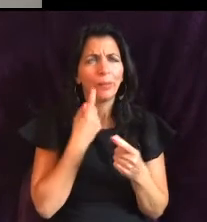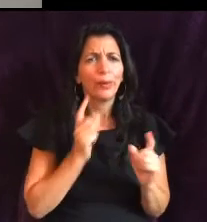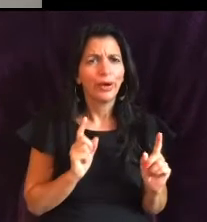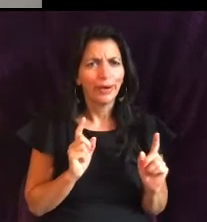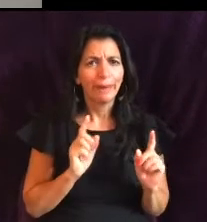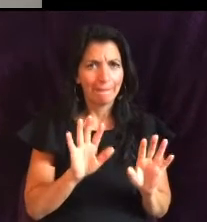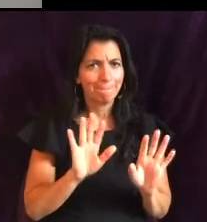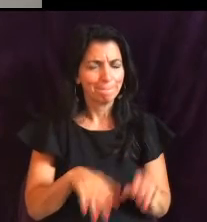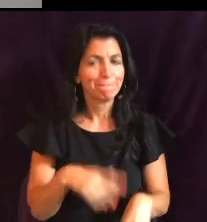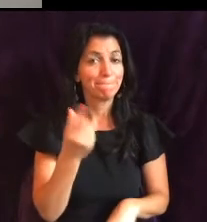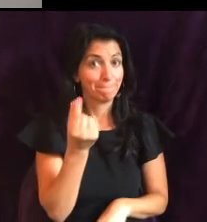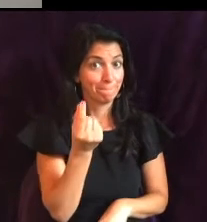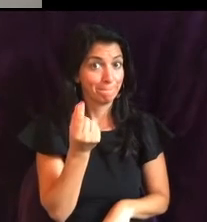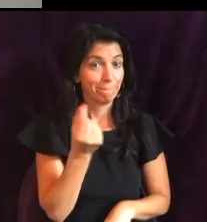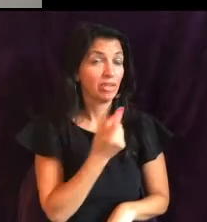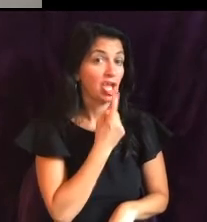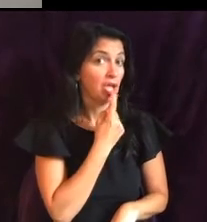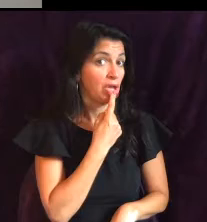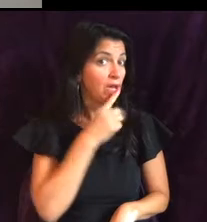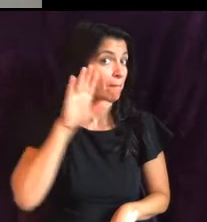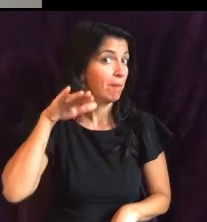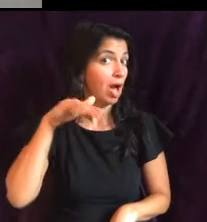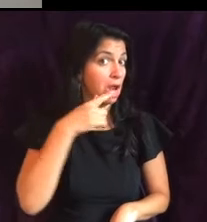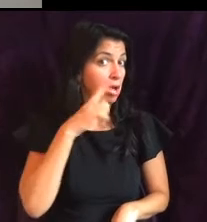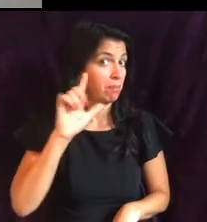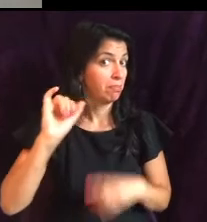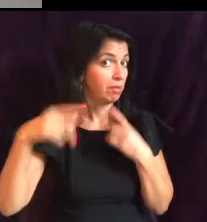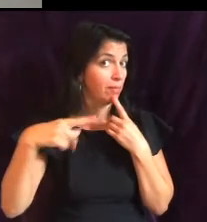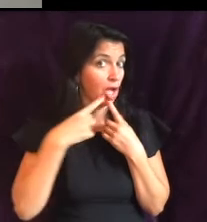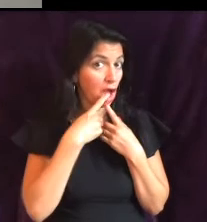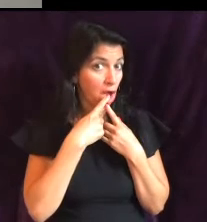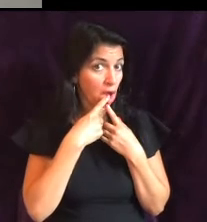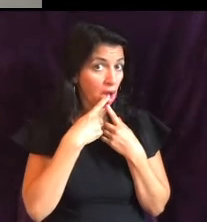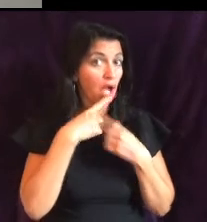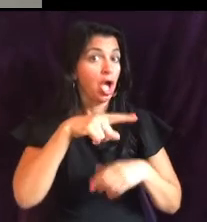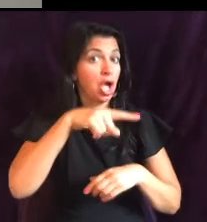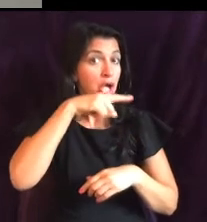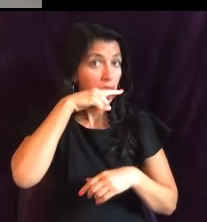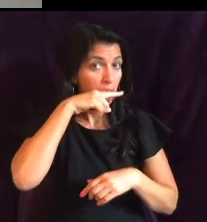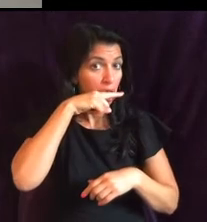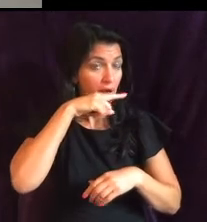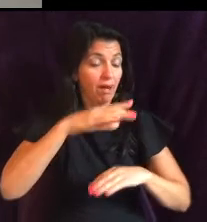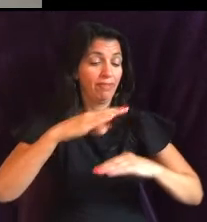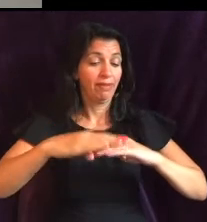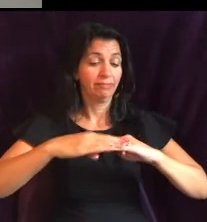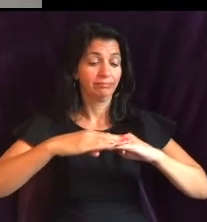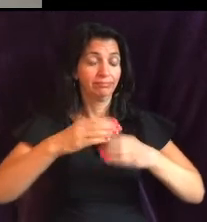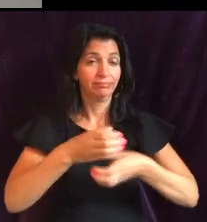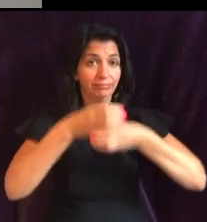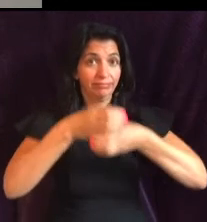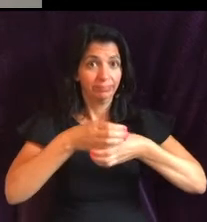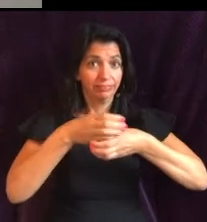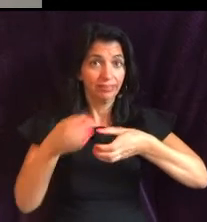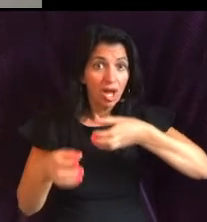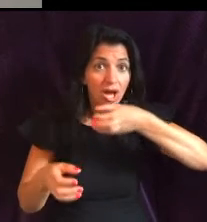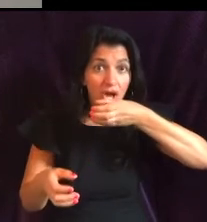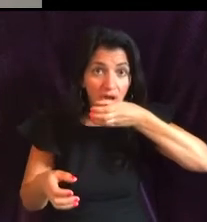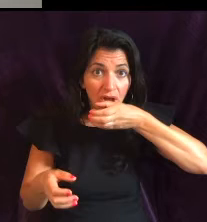for you. You're going to put your bottom lip to the edge of the water bottle. You're going to take your top